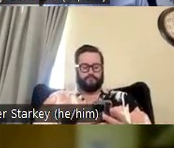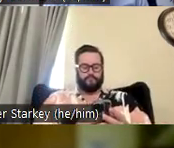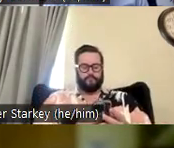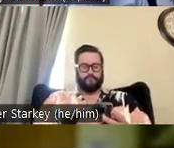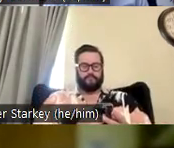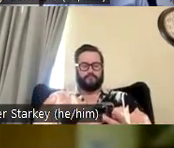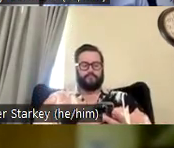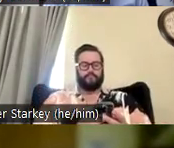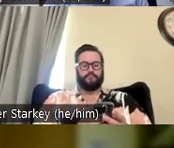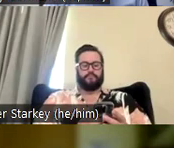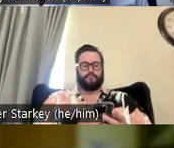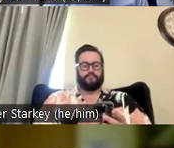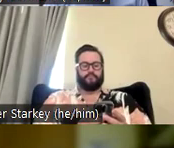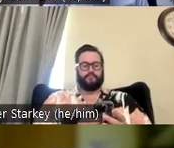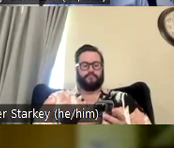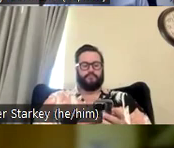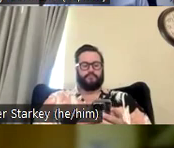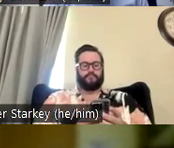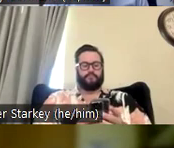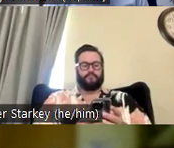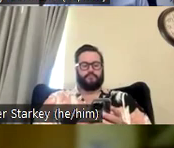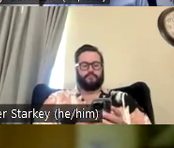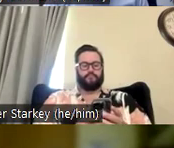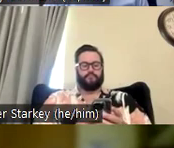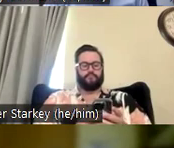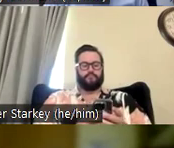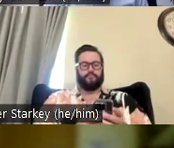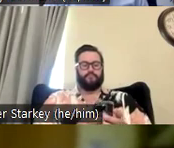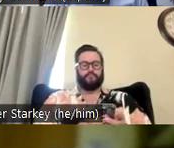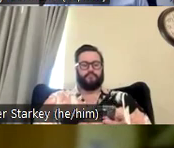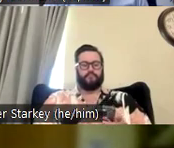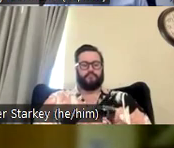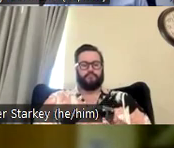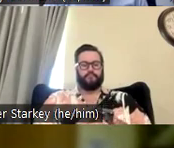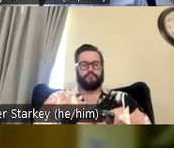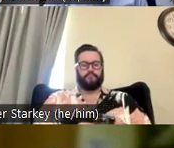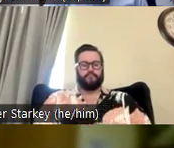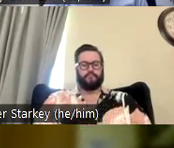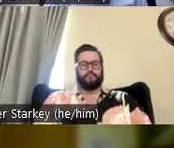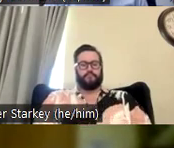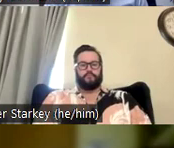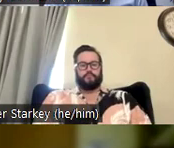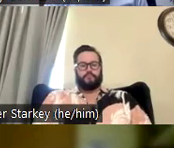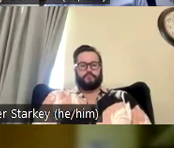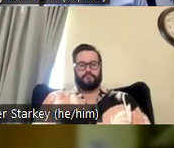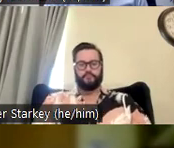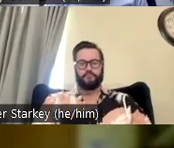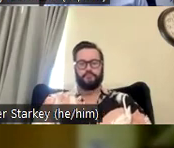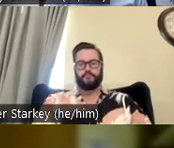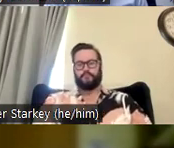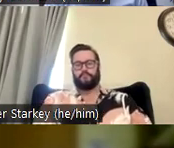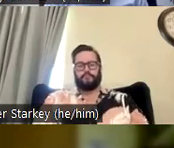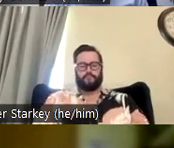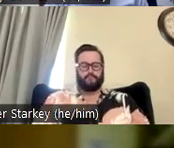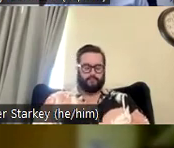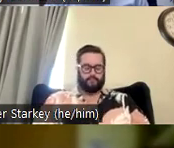Oh, thanks for asking, because I was hoping Kai would say yes, definitely. But yes,